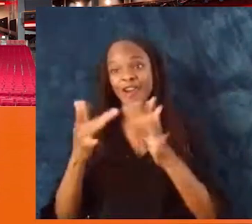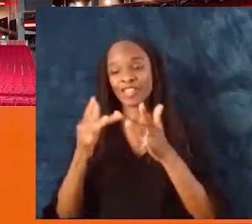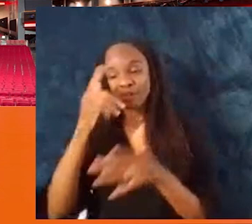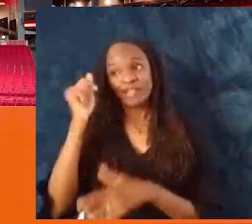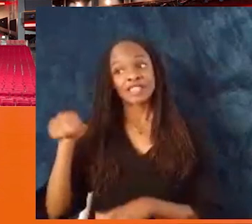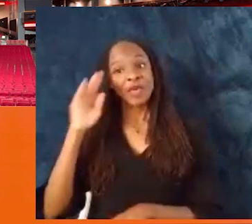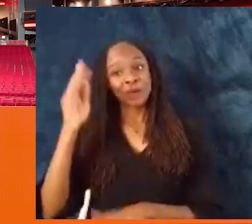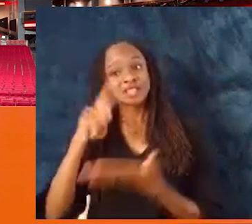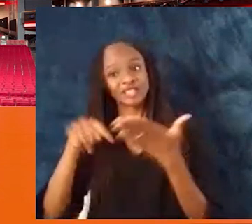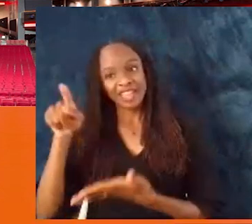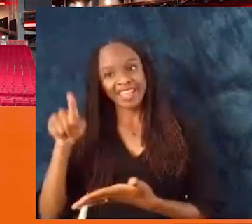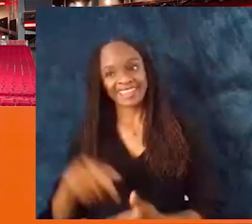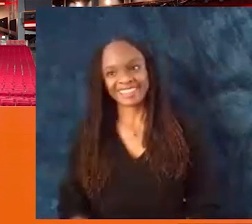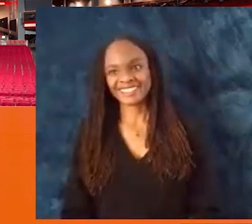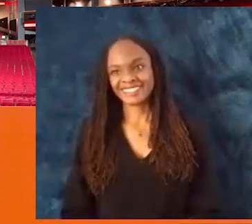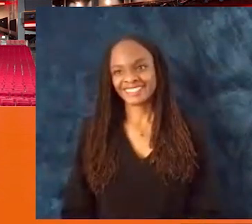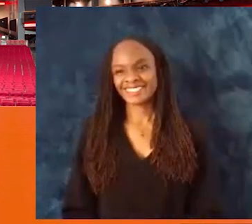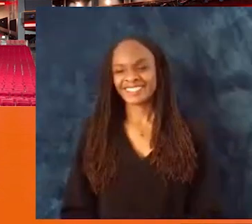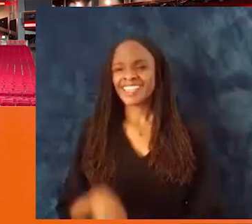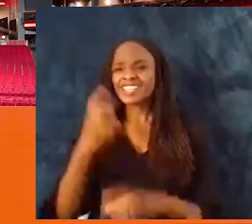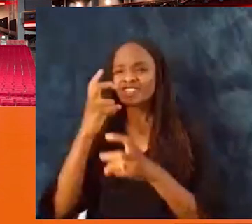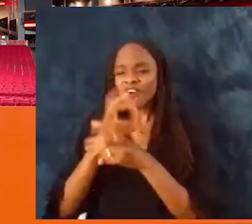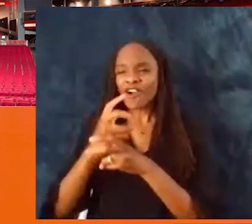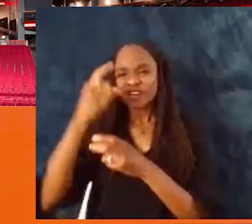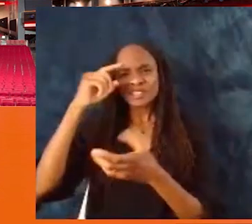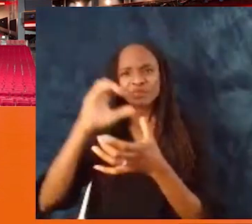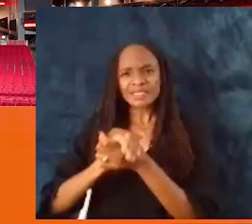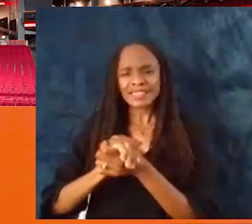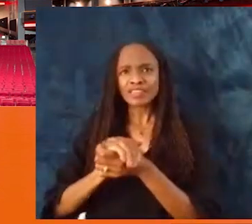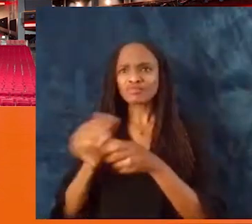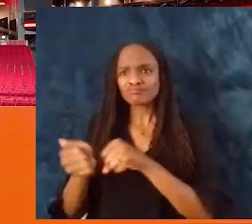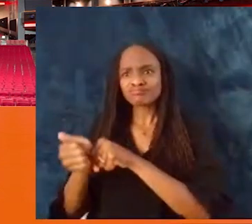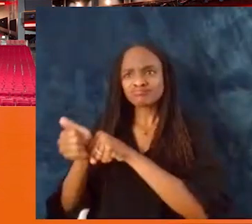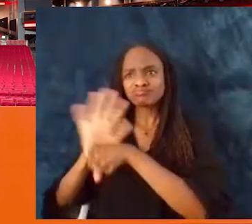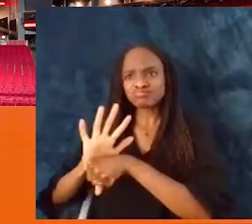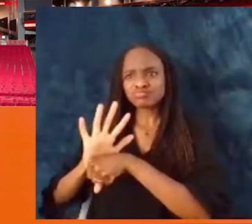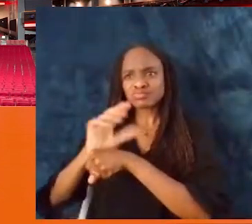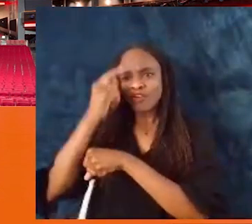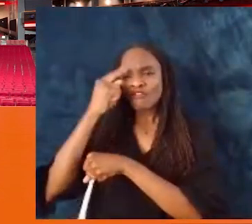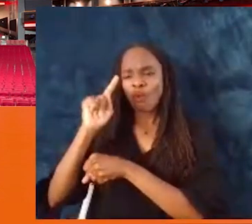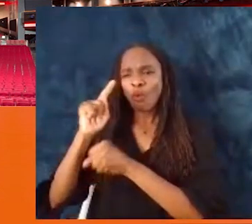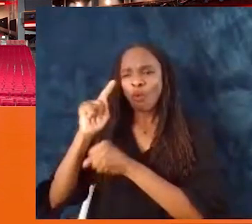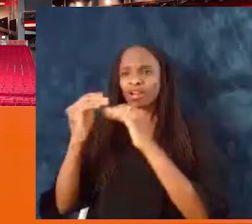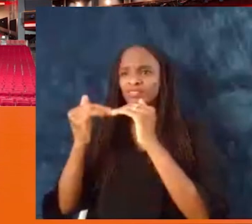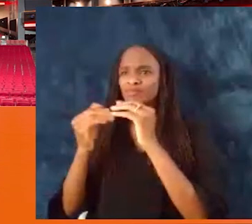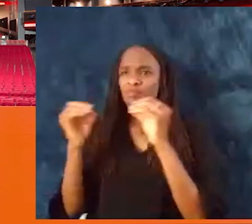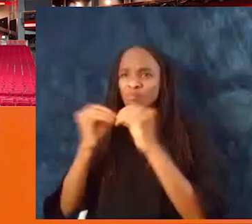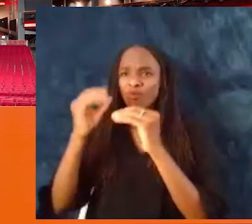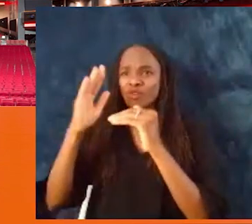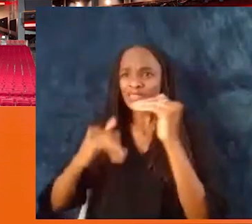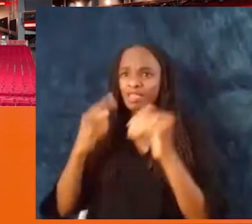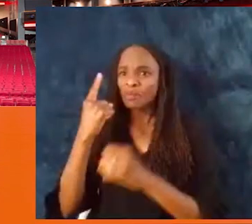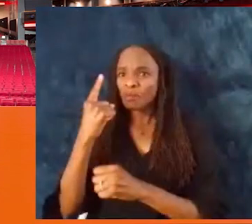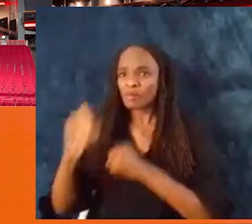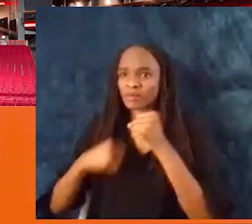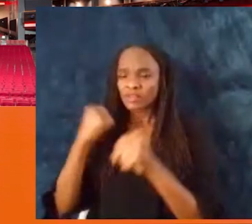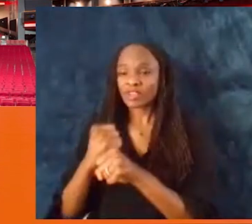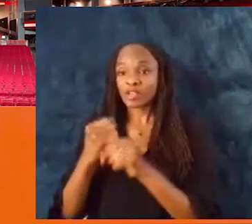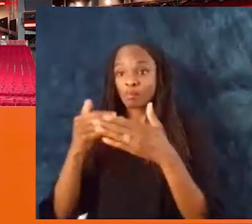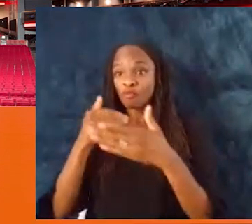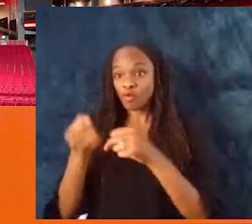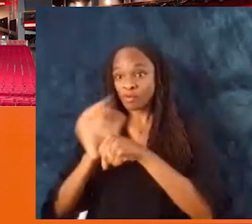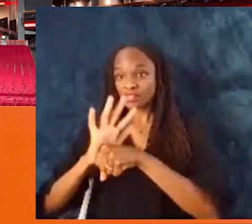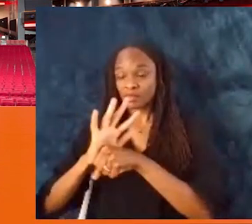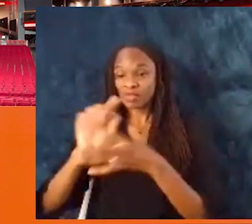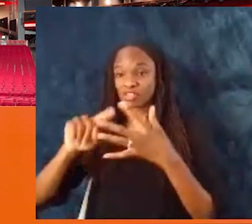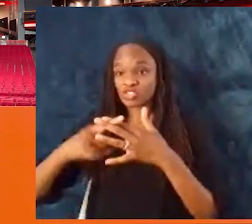checking. You know, it's hard to believe we've been in a global pandemic for over a year. You know, right before the pandemic started,